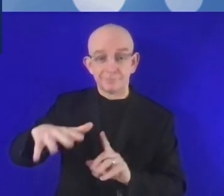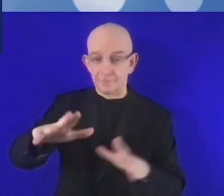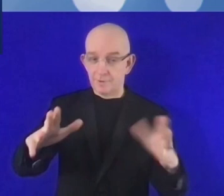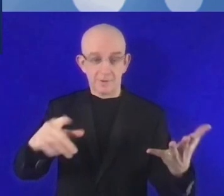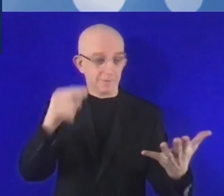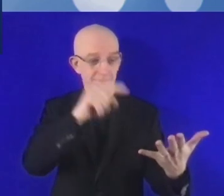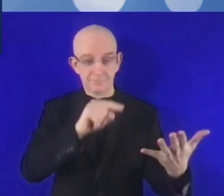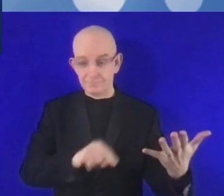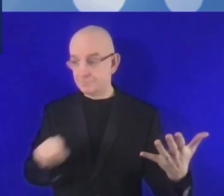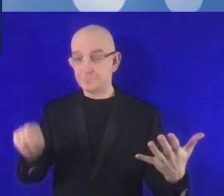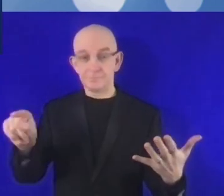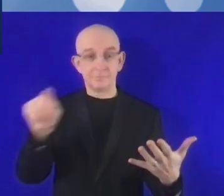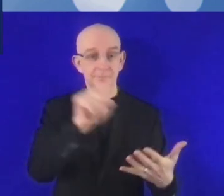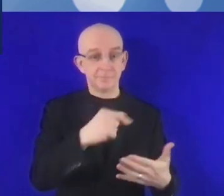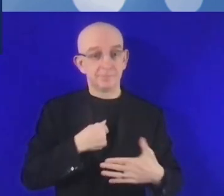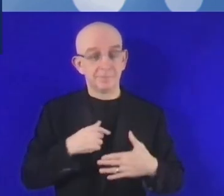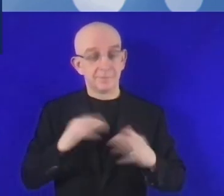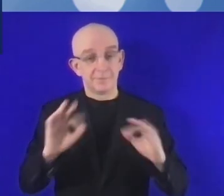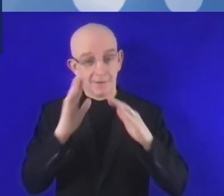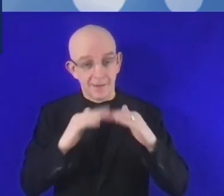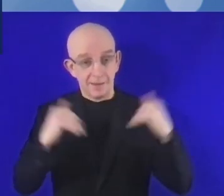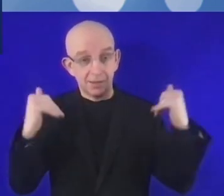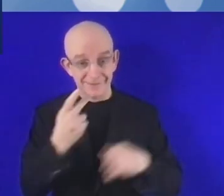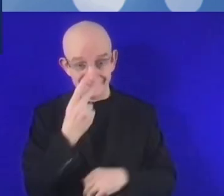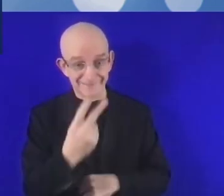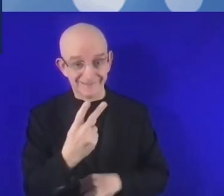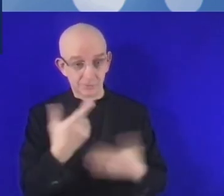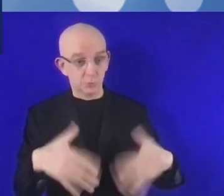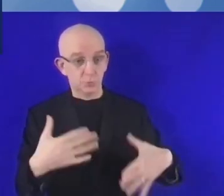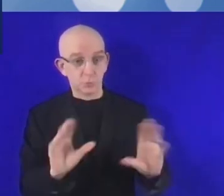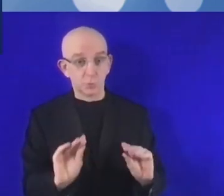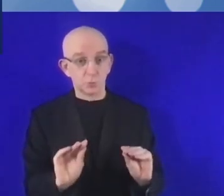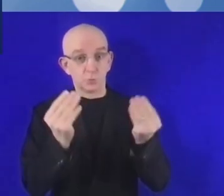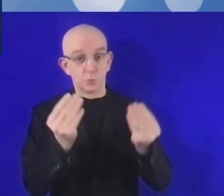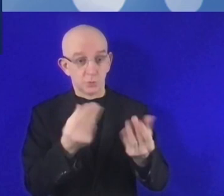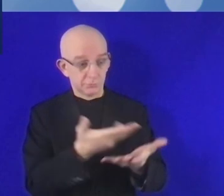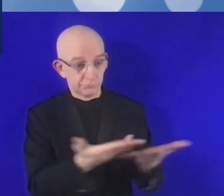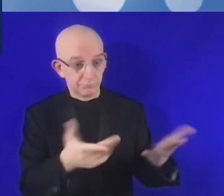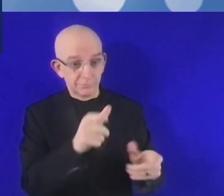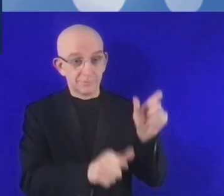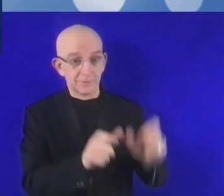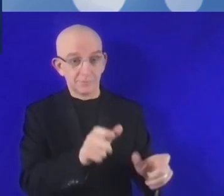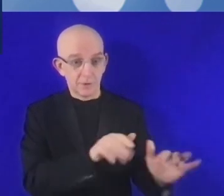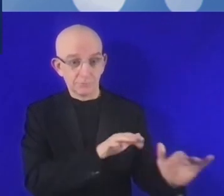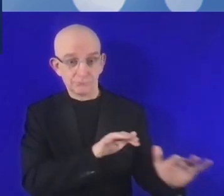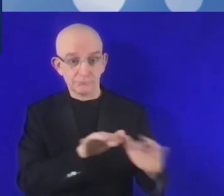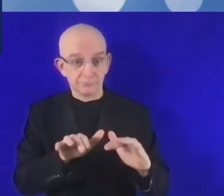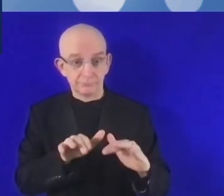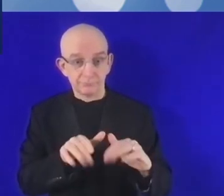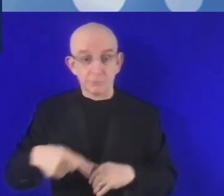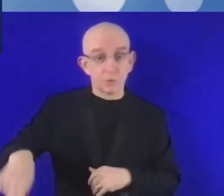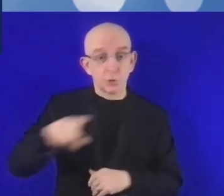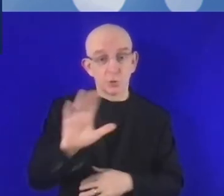of internet users. Your voice is so important in the process to be discussed in Katowice over the